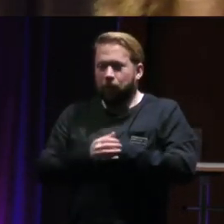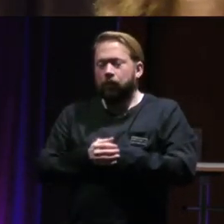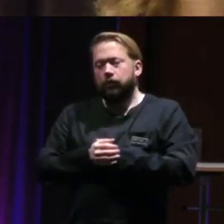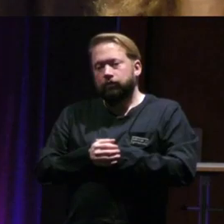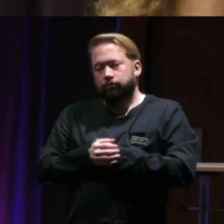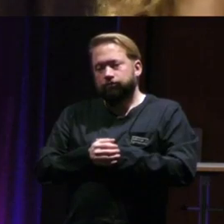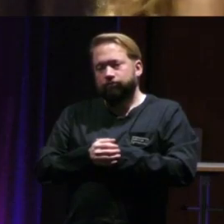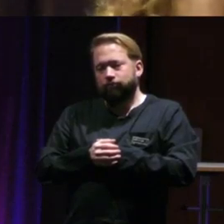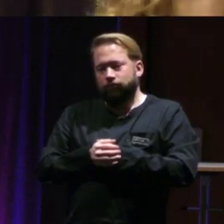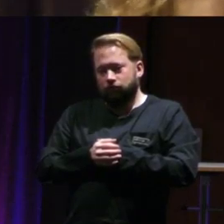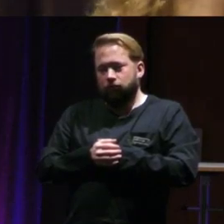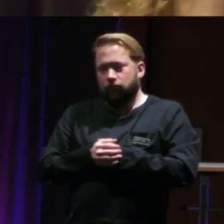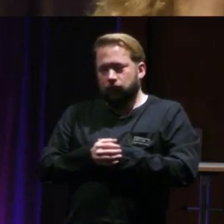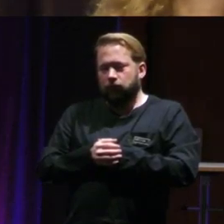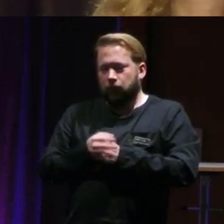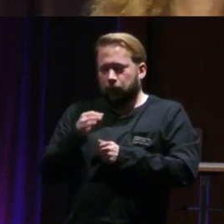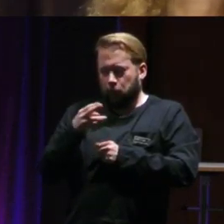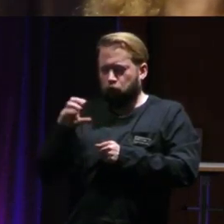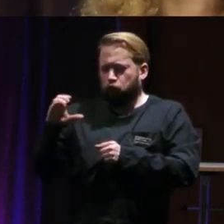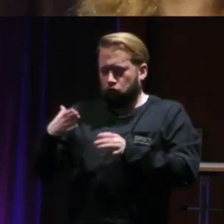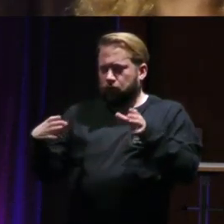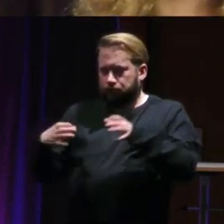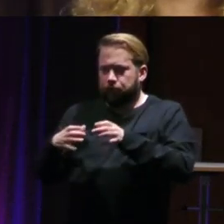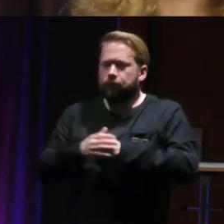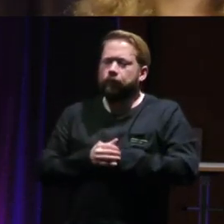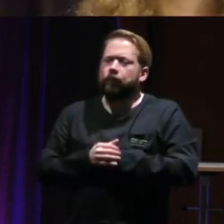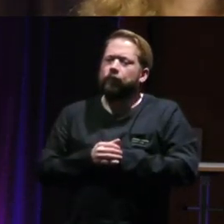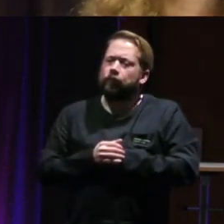something which we did not feel before,